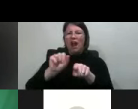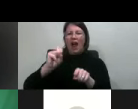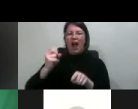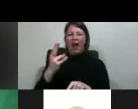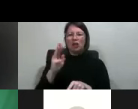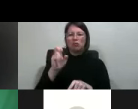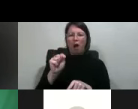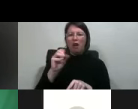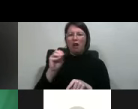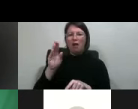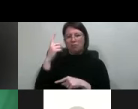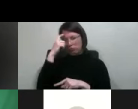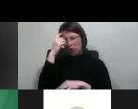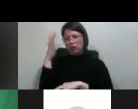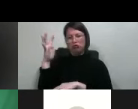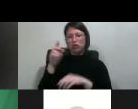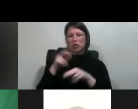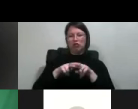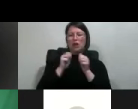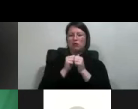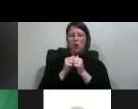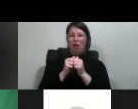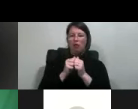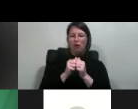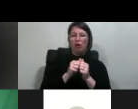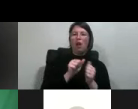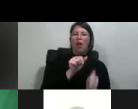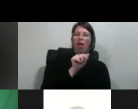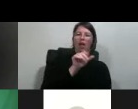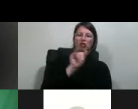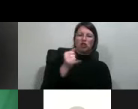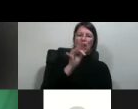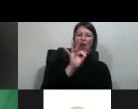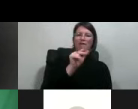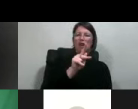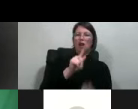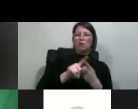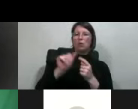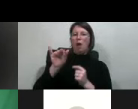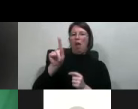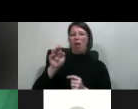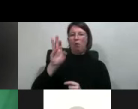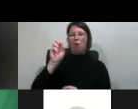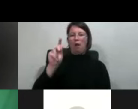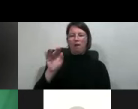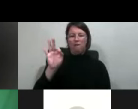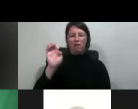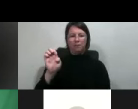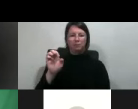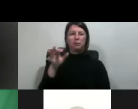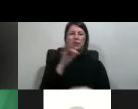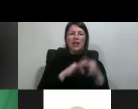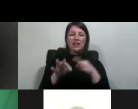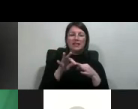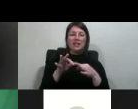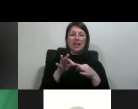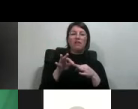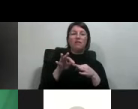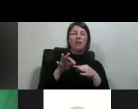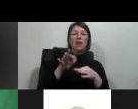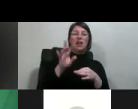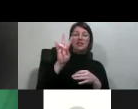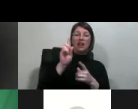to Alewife. The orange line, we expect to go from, rather than running every 7 minutes during peak, to every 8